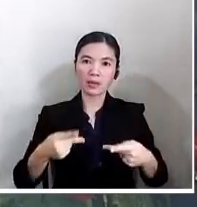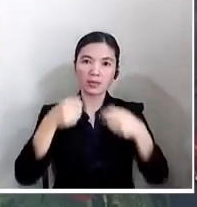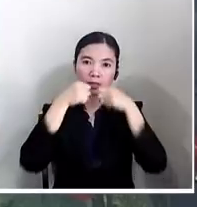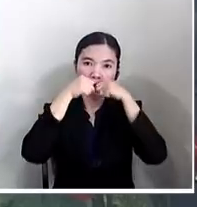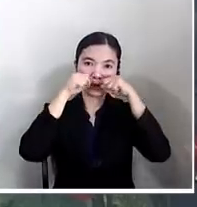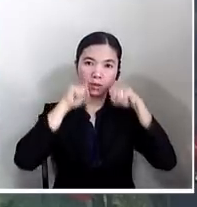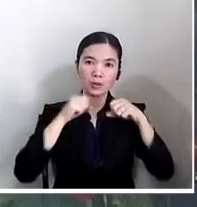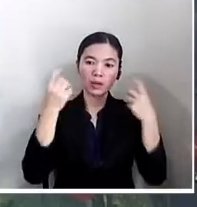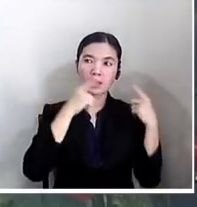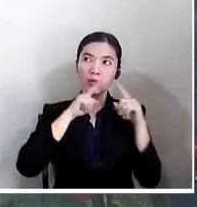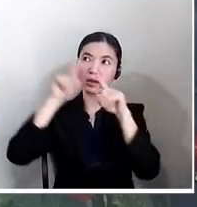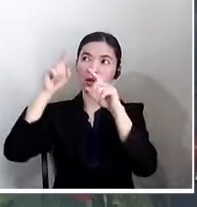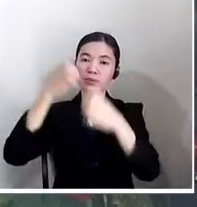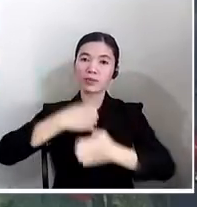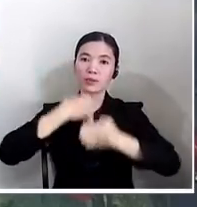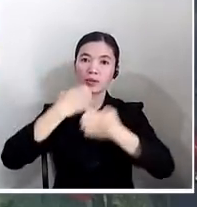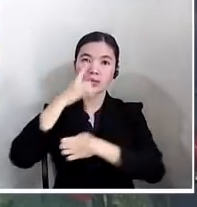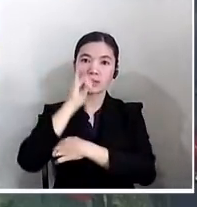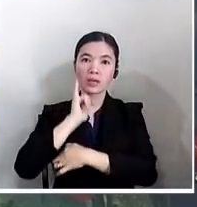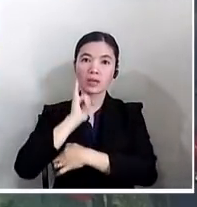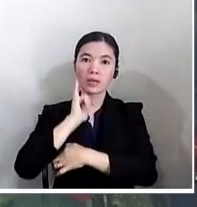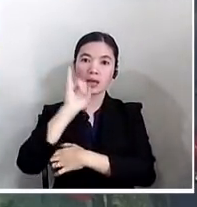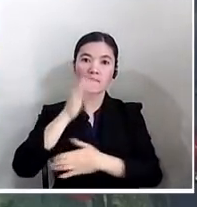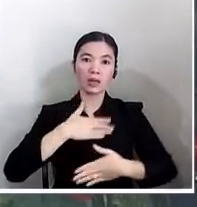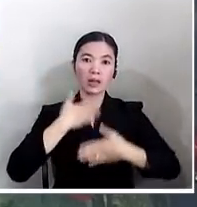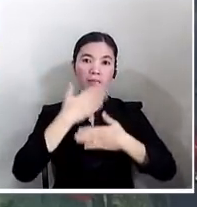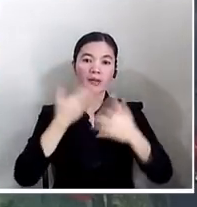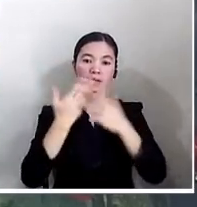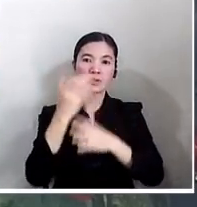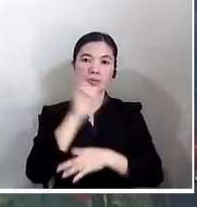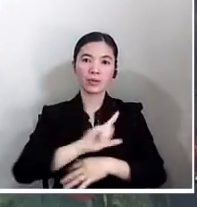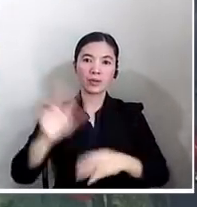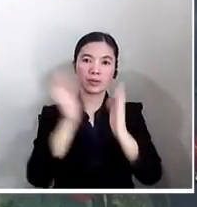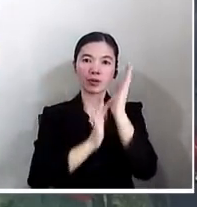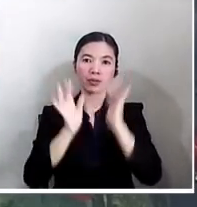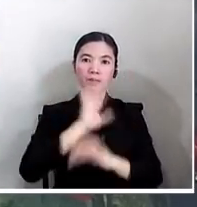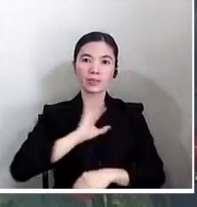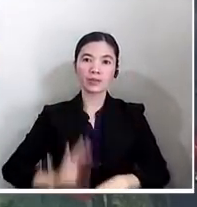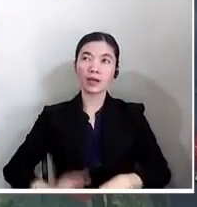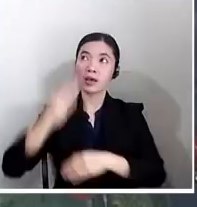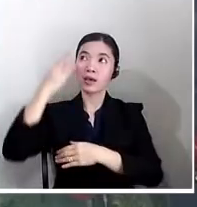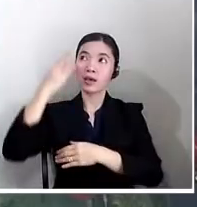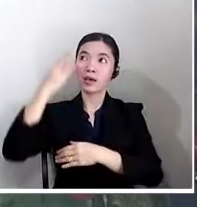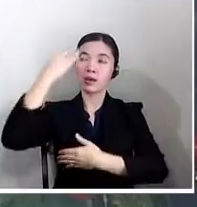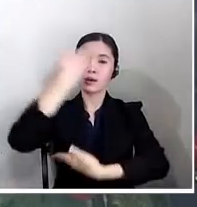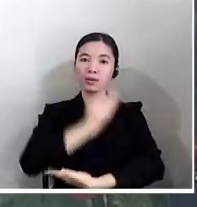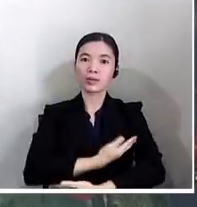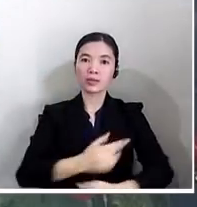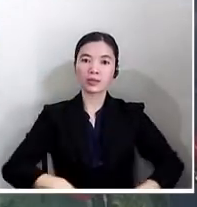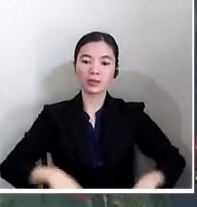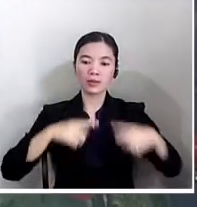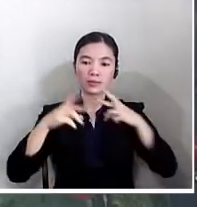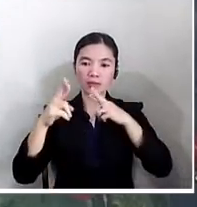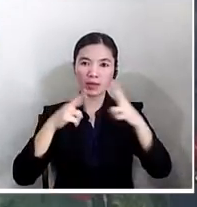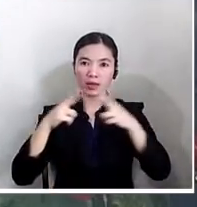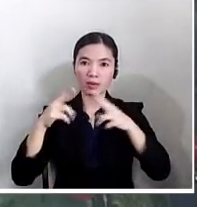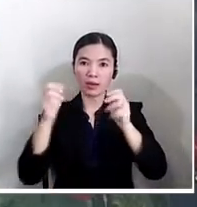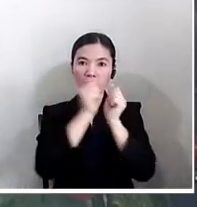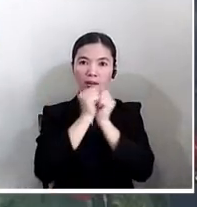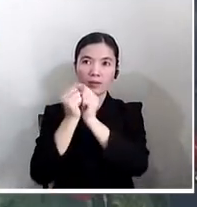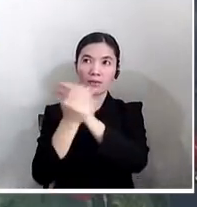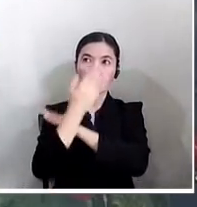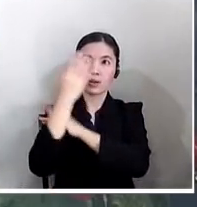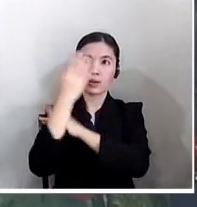enjoy eternal happiness. Through our Lord Jesus Christ, your Son, who lives and reigns with you in the unity of the Holy